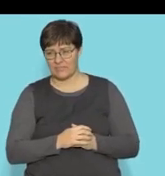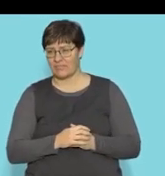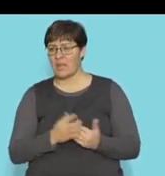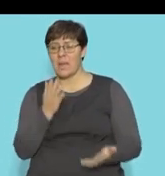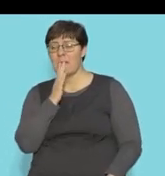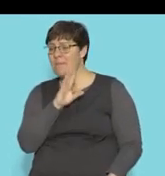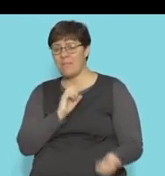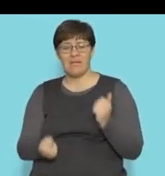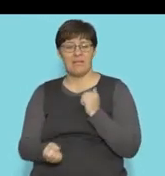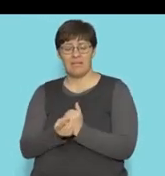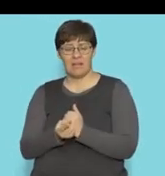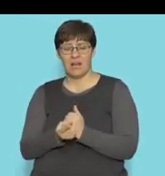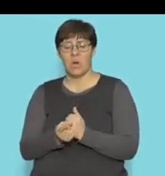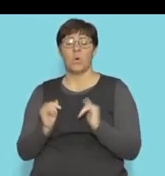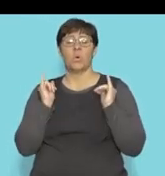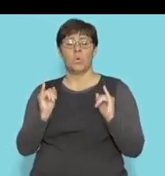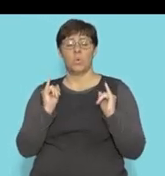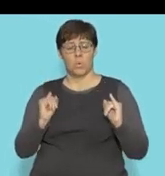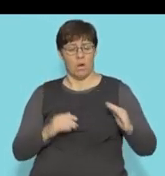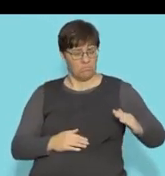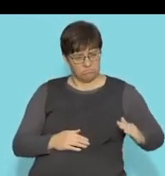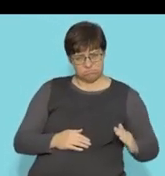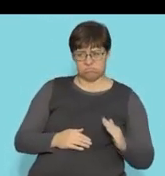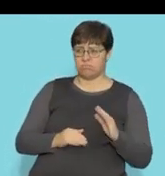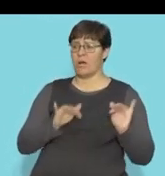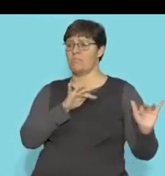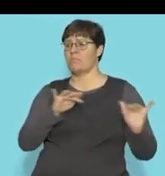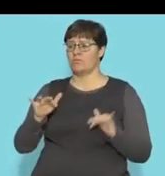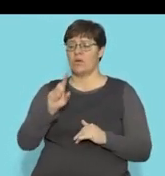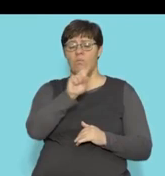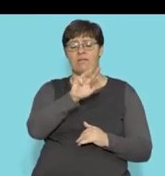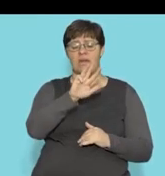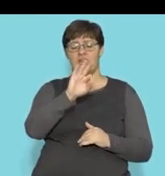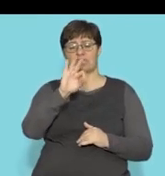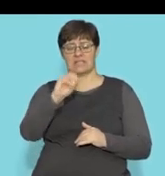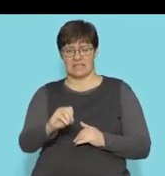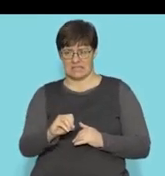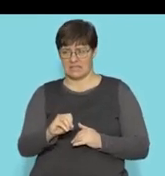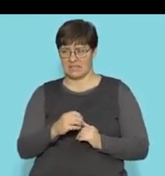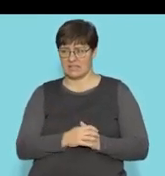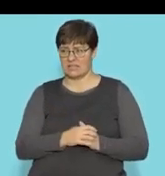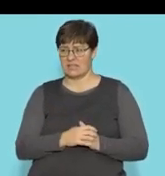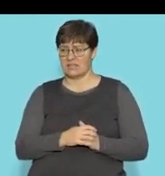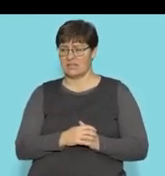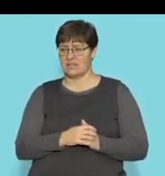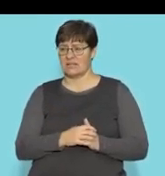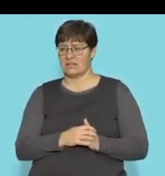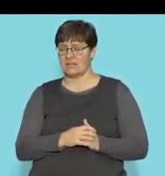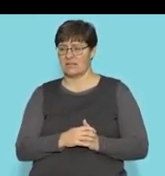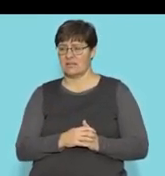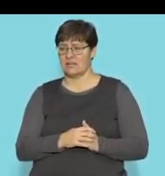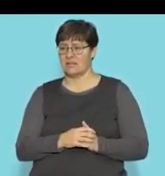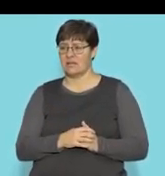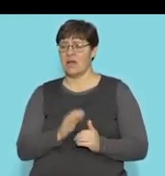What might account for the tremendous increase in the population of the reindeer in the